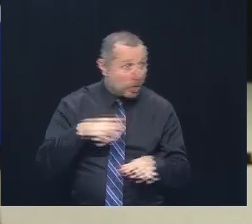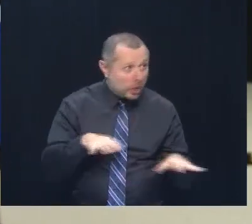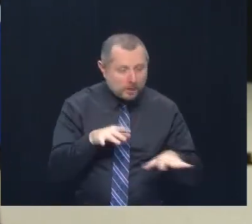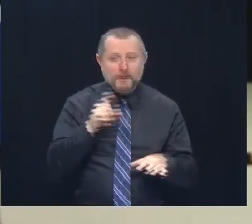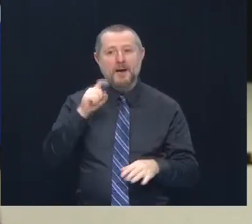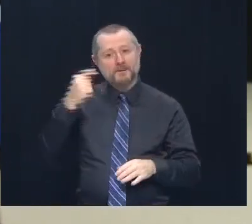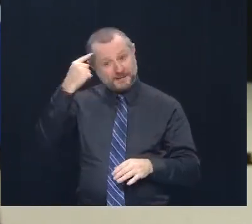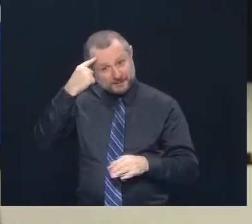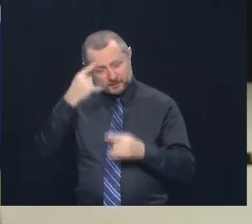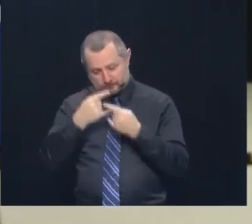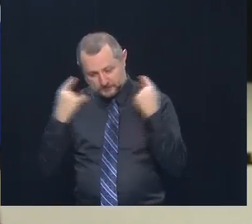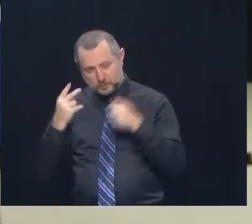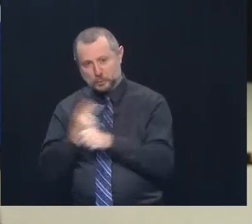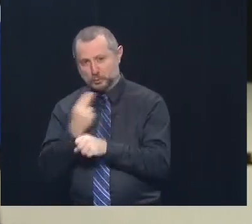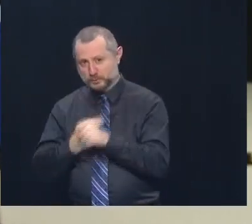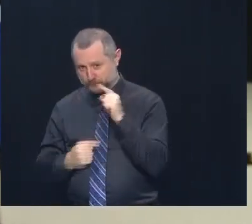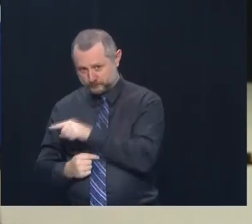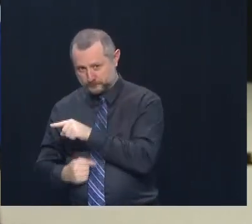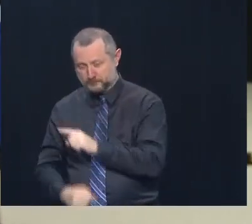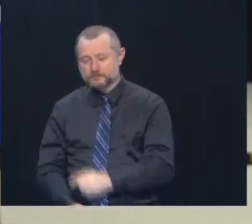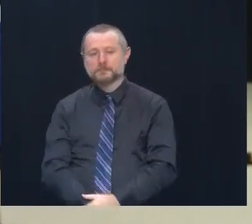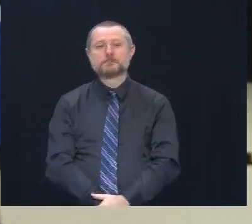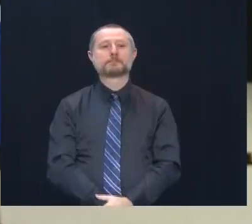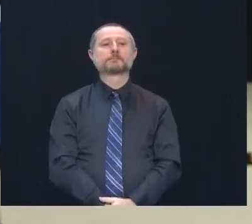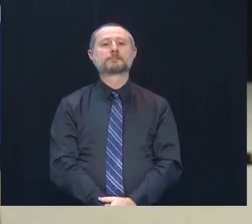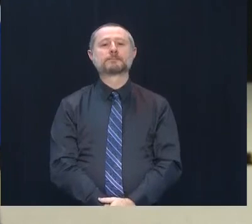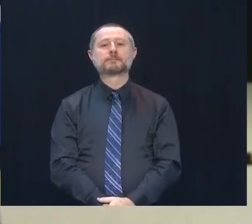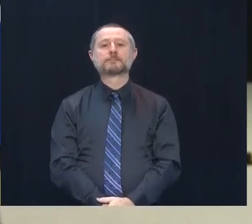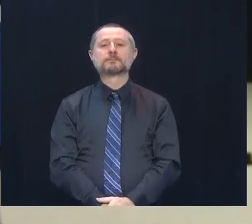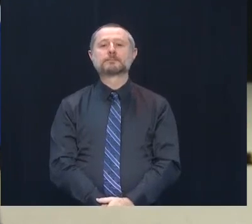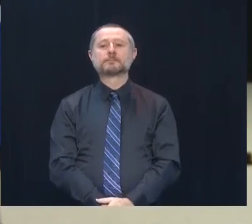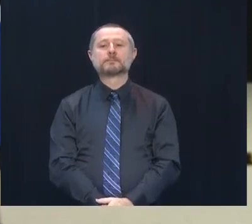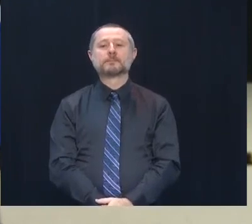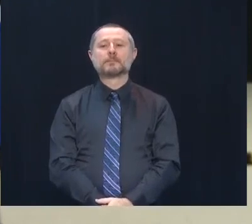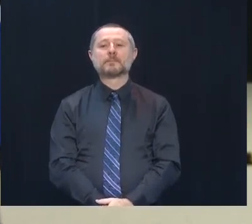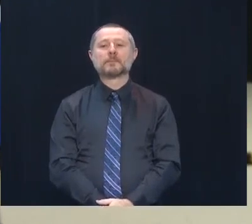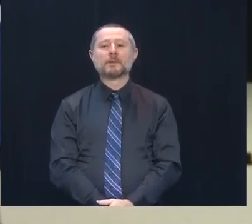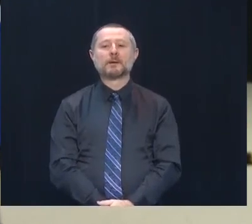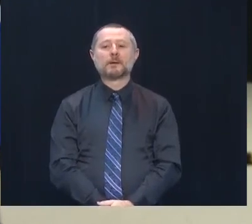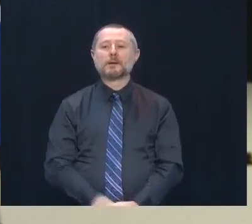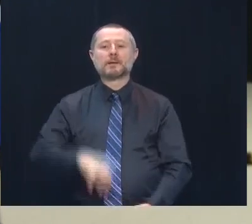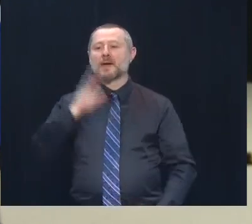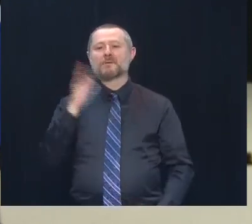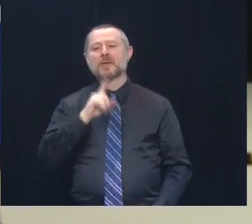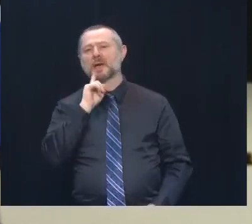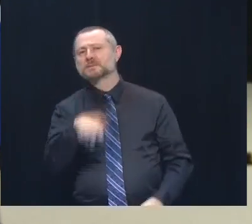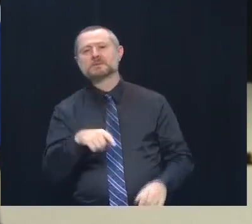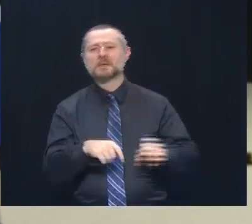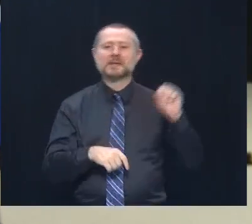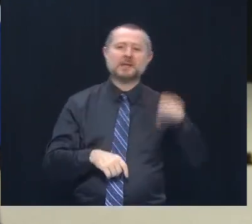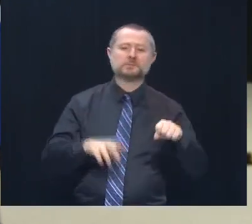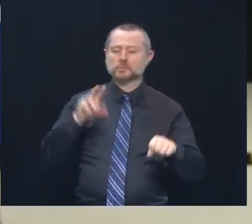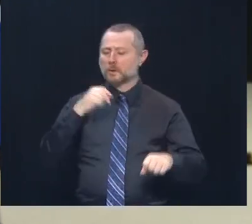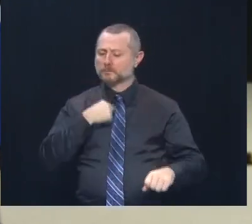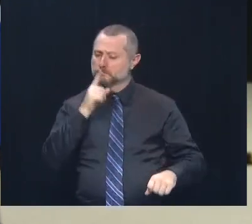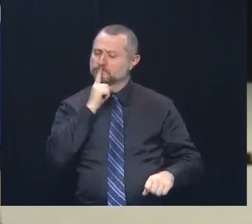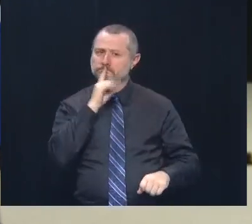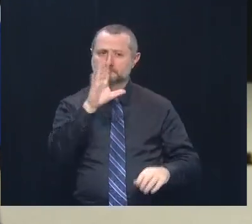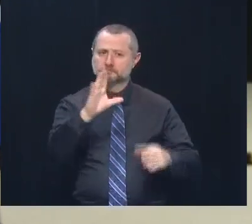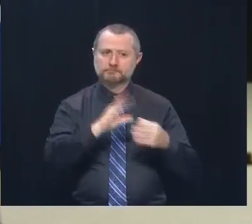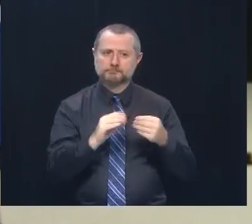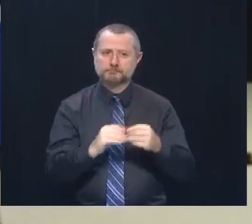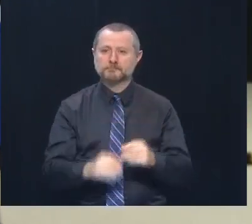or no, would you consider... I never do yes or no. You know that. You can get into this as much as you want. Would you consider loosening